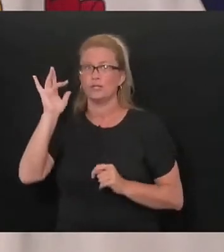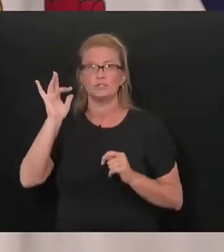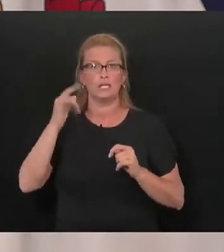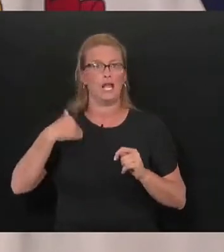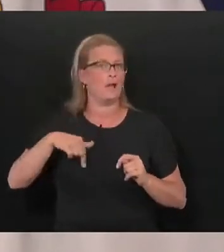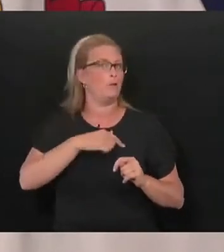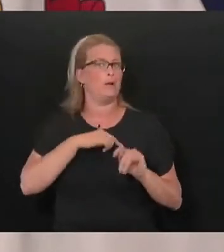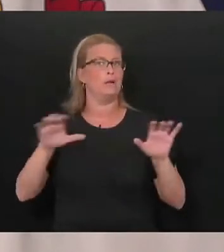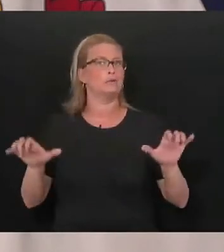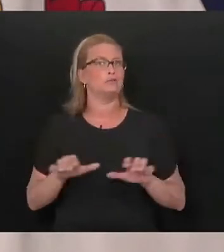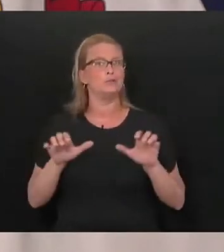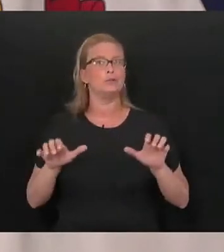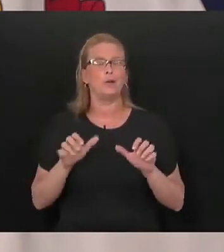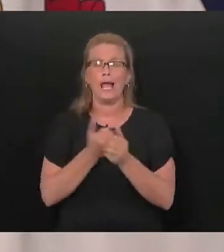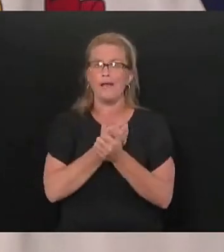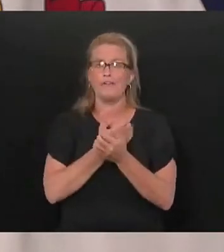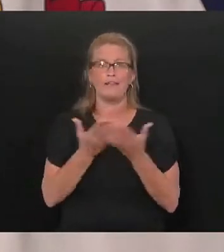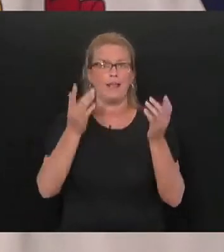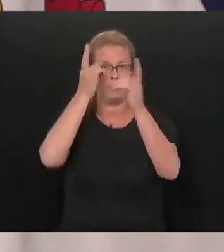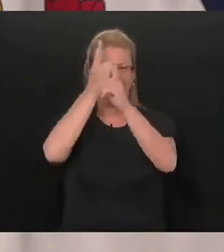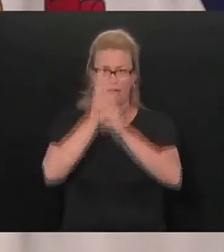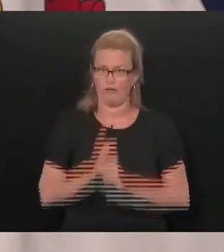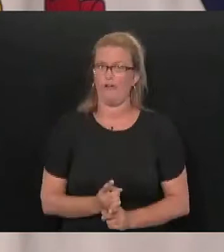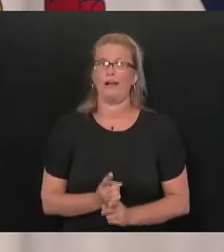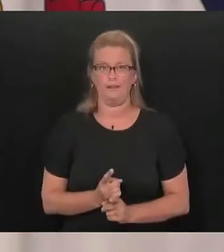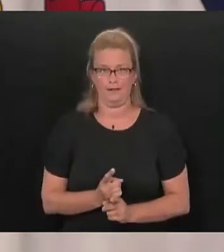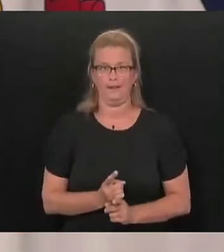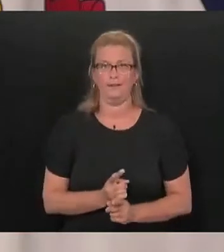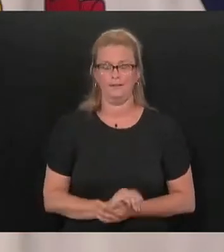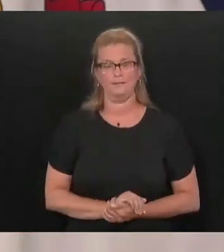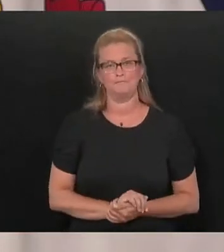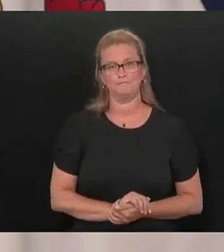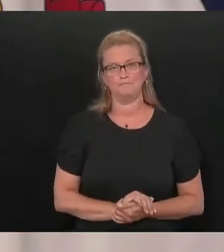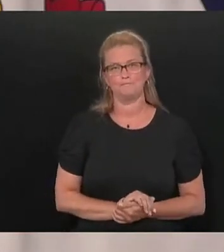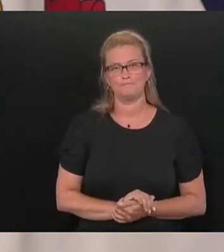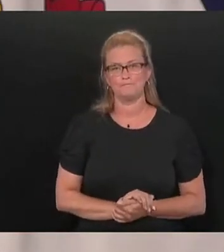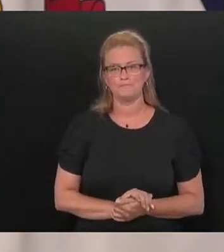will do it and we will do it correctly. Now, I